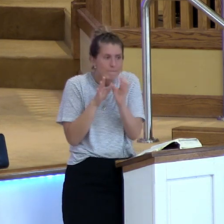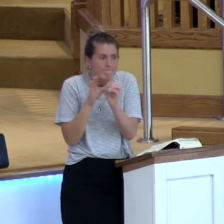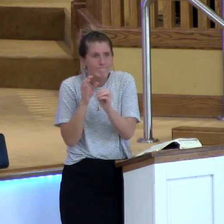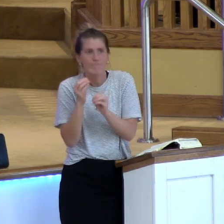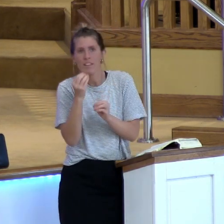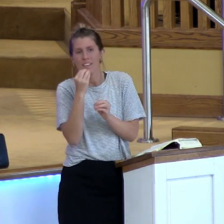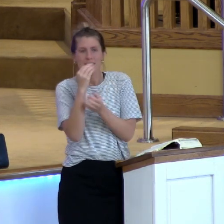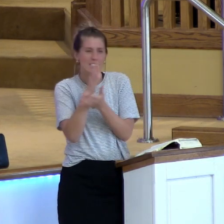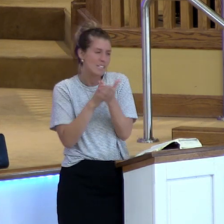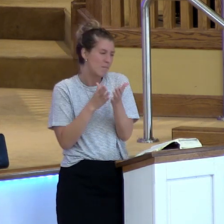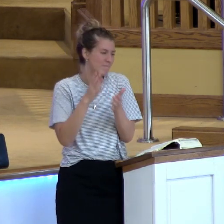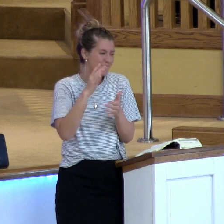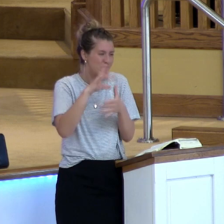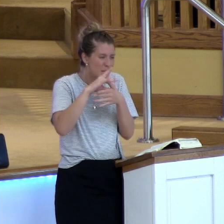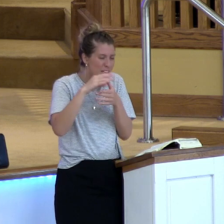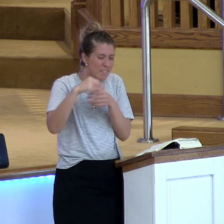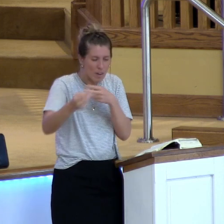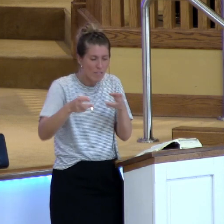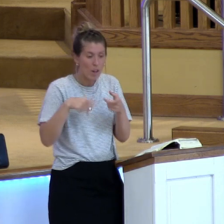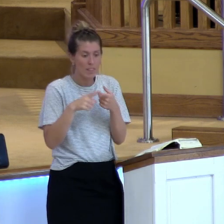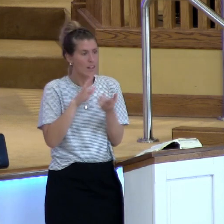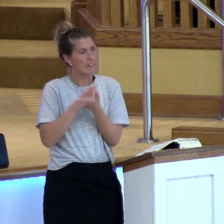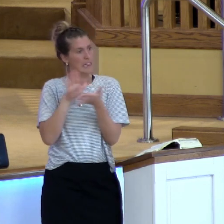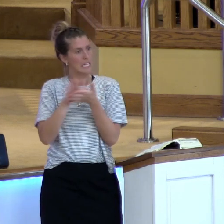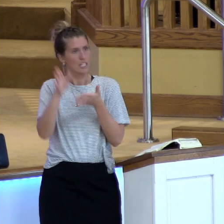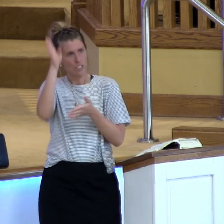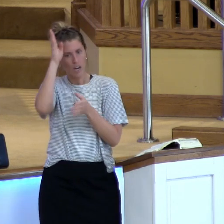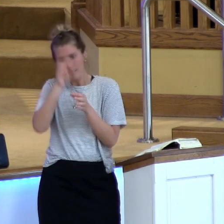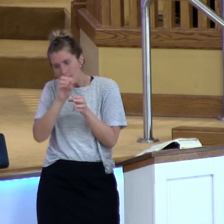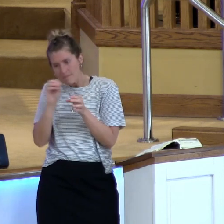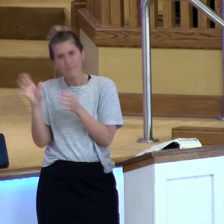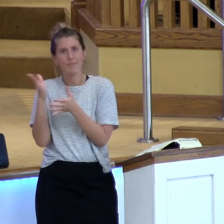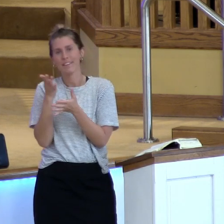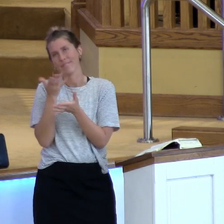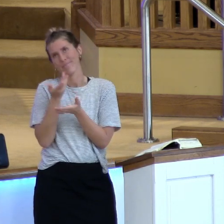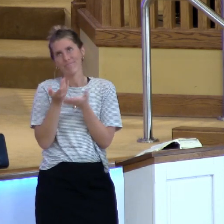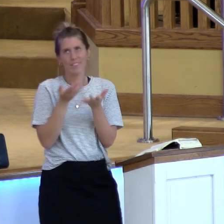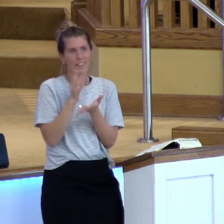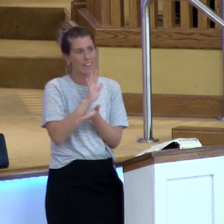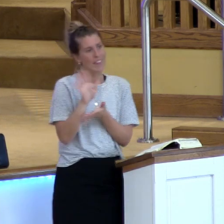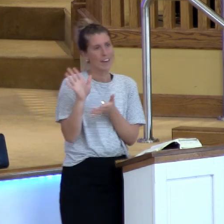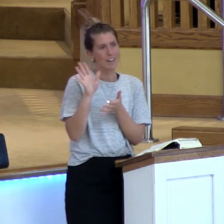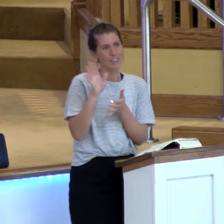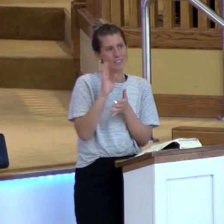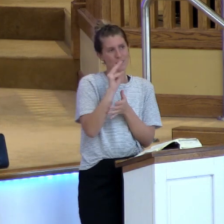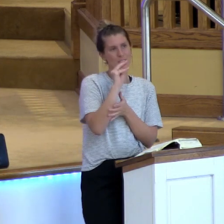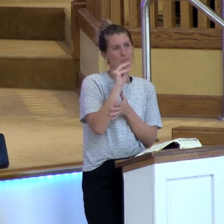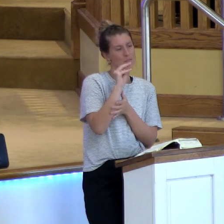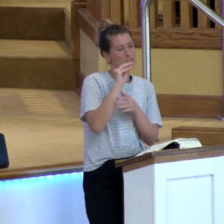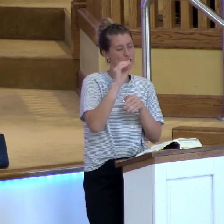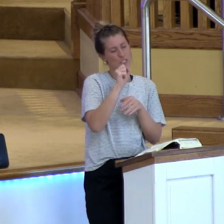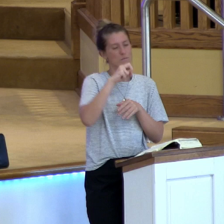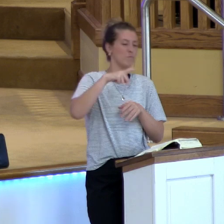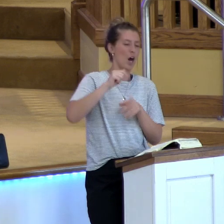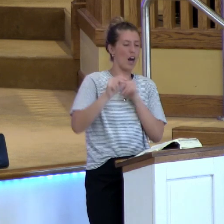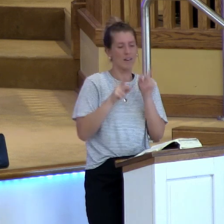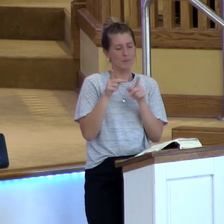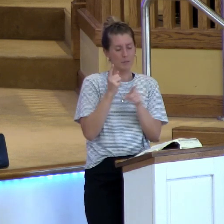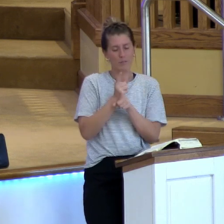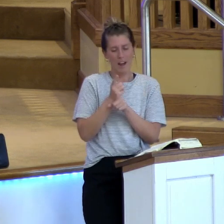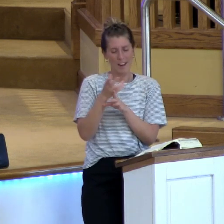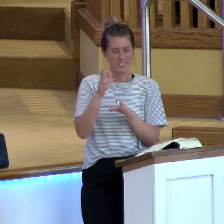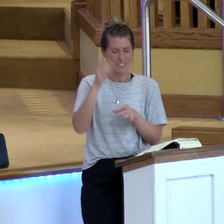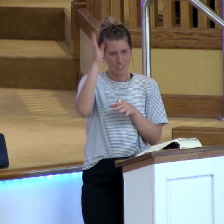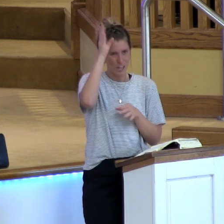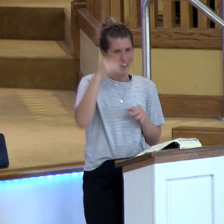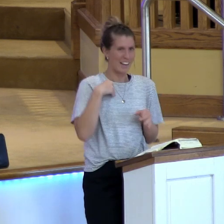fish will go eat those little pieces of meat. And then they groom the sharks. They clean the shark up. They're their masseuses. They're the spas. The shark has a